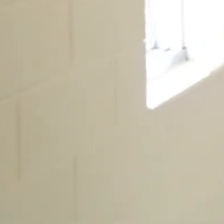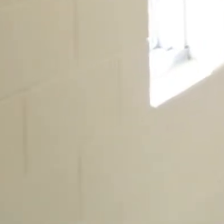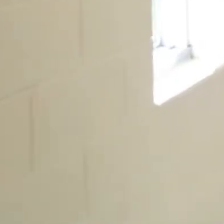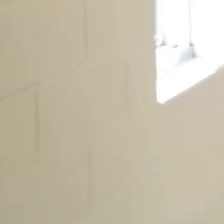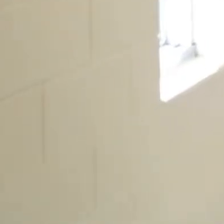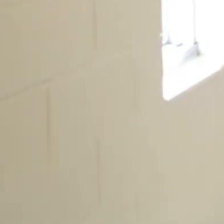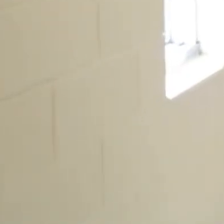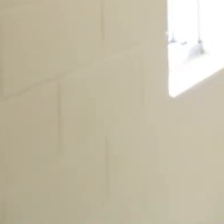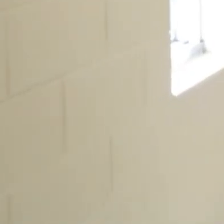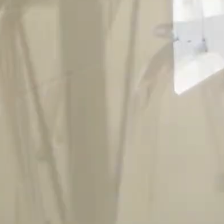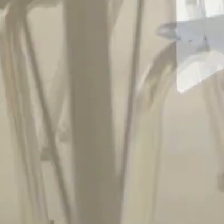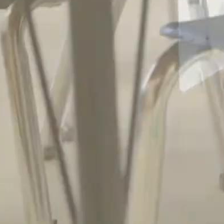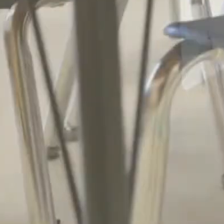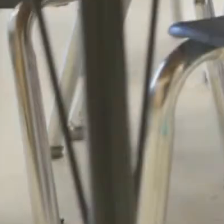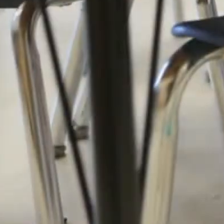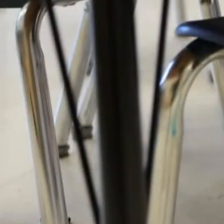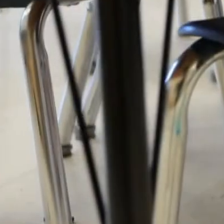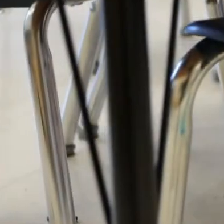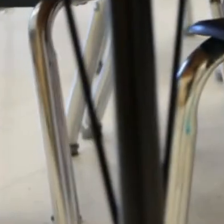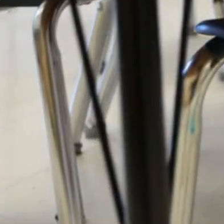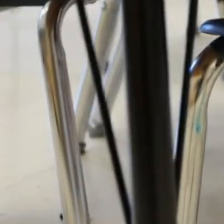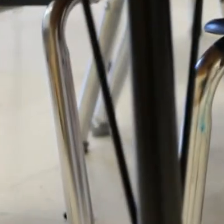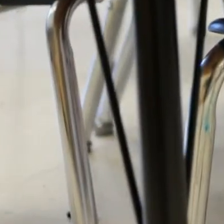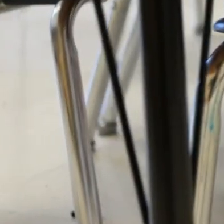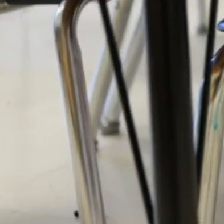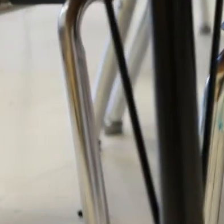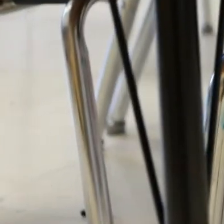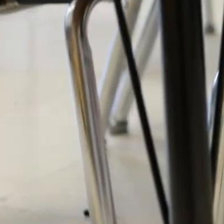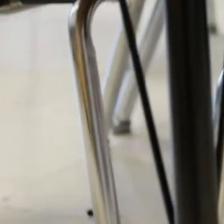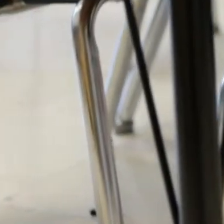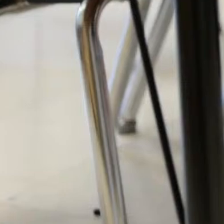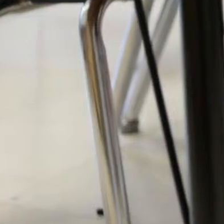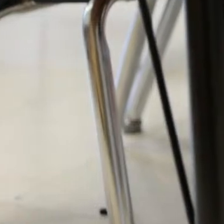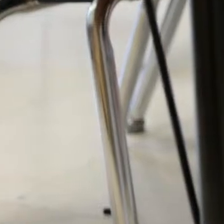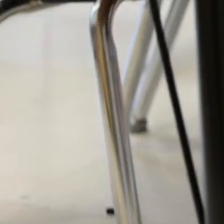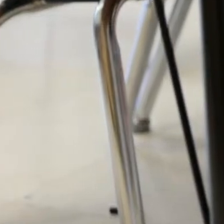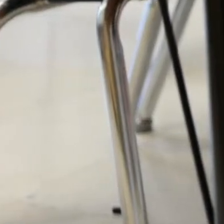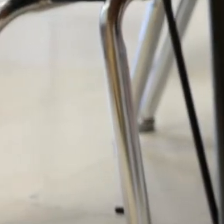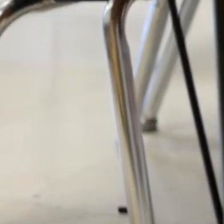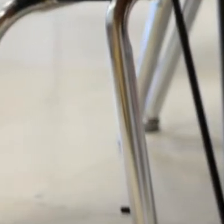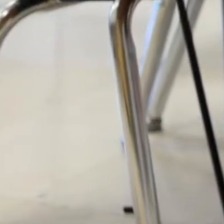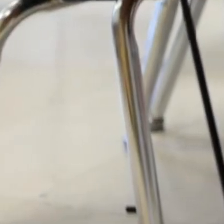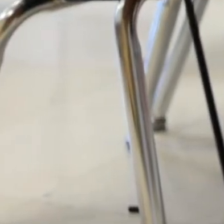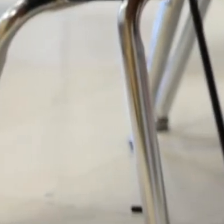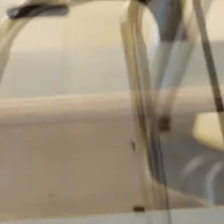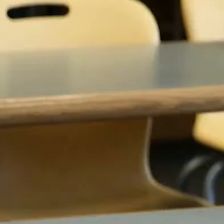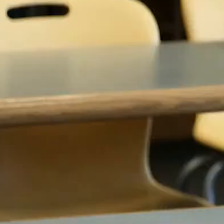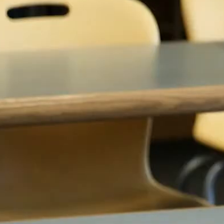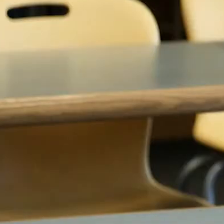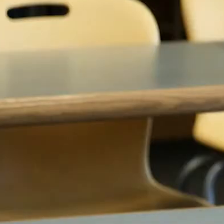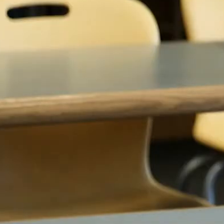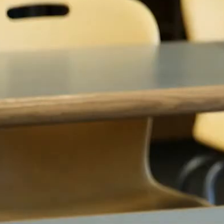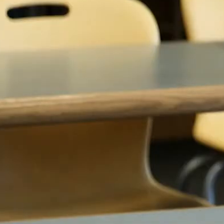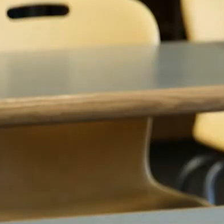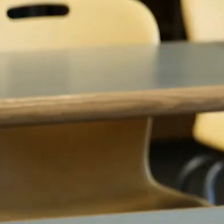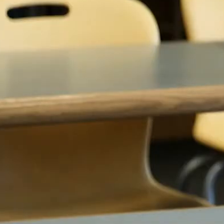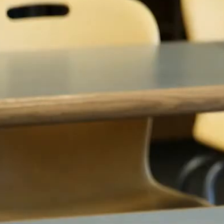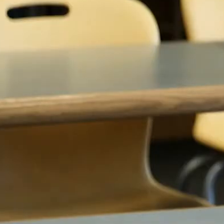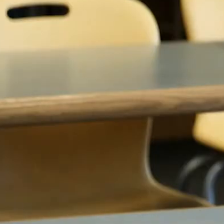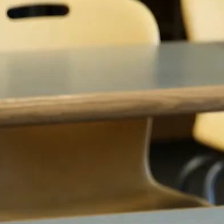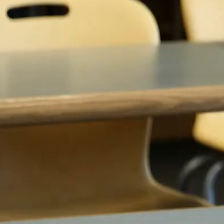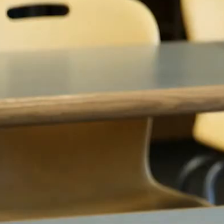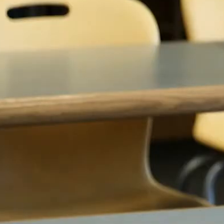instruction. Now, one of my main goals, and I know one of Mrs. Z's main goals, was to keep kids in the classroom, to give them as much